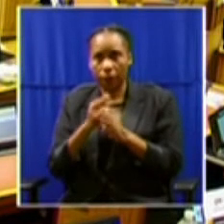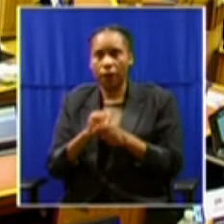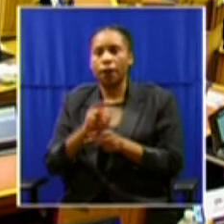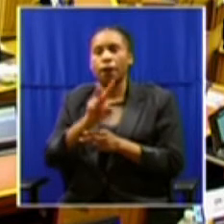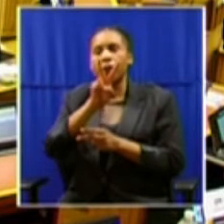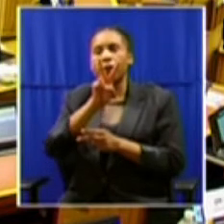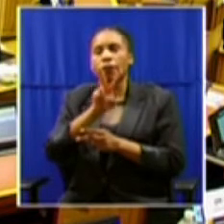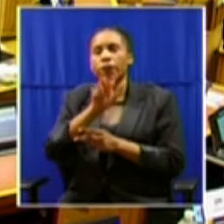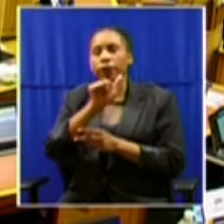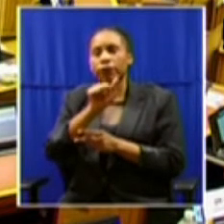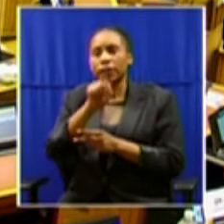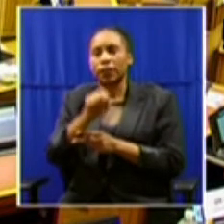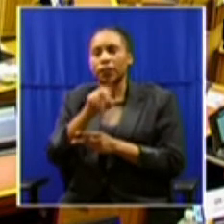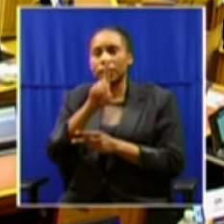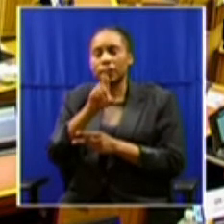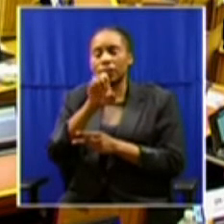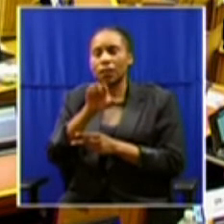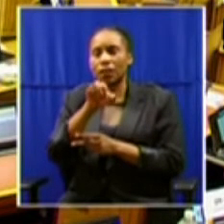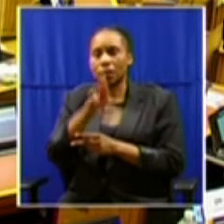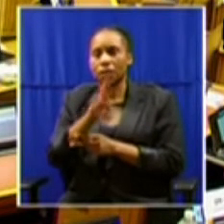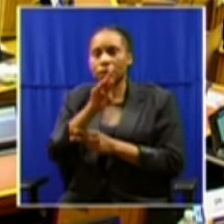from the IFP.